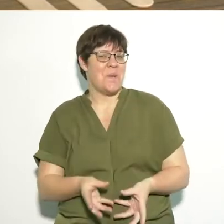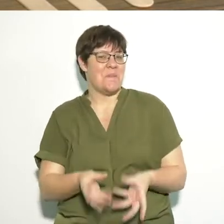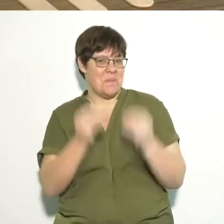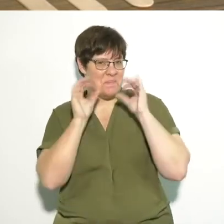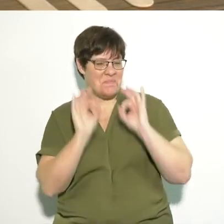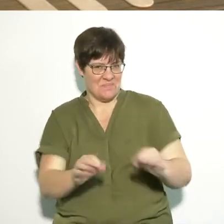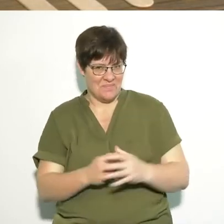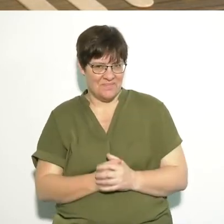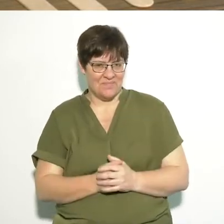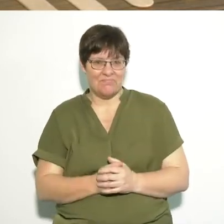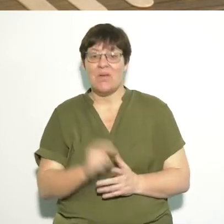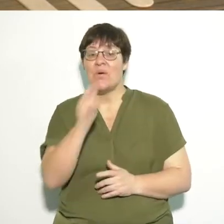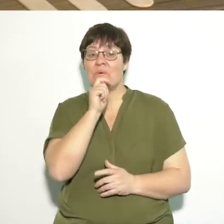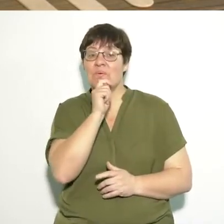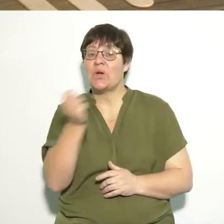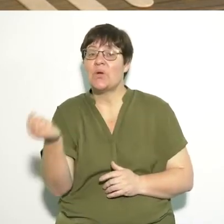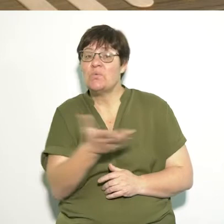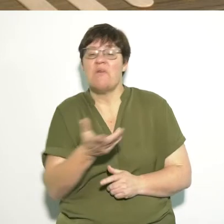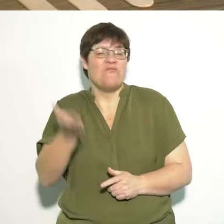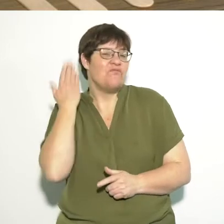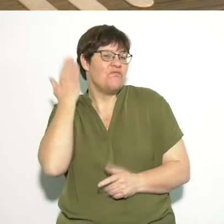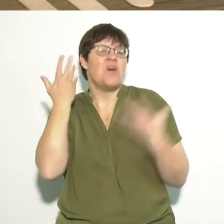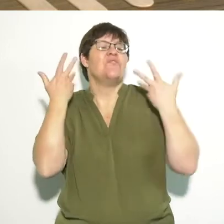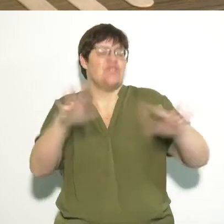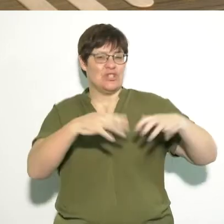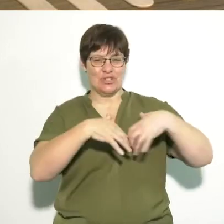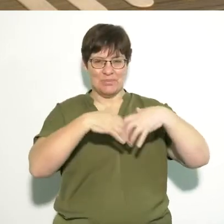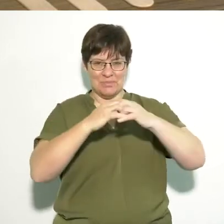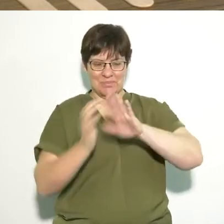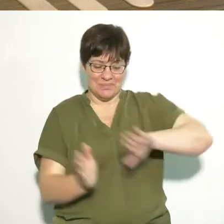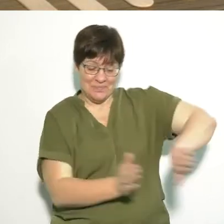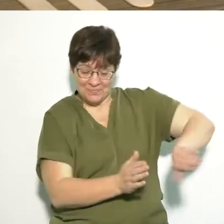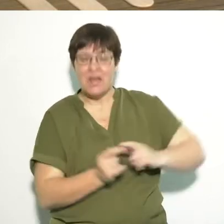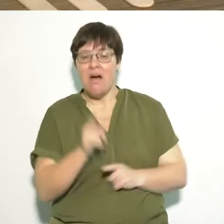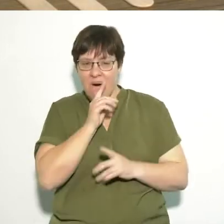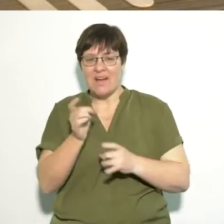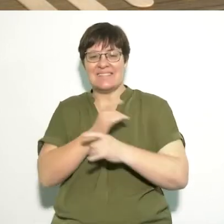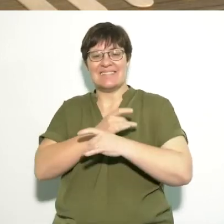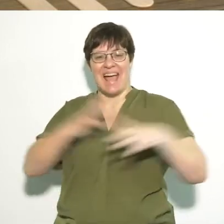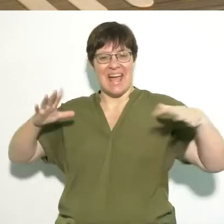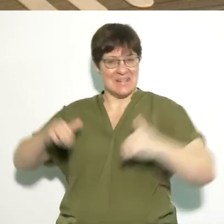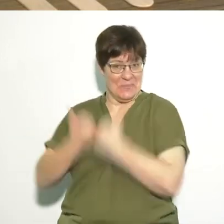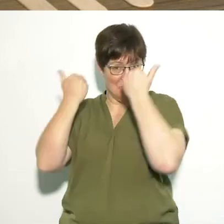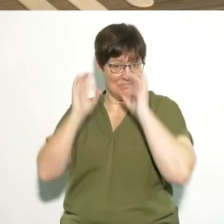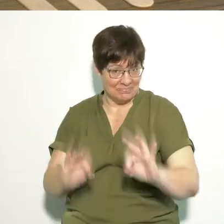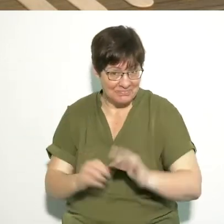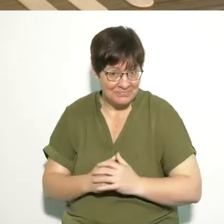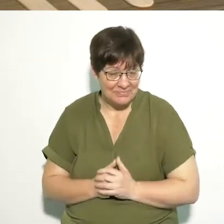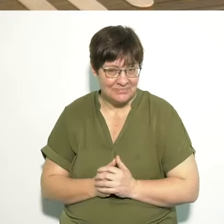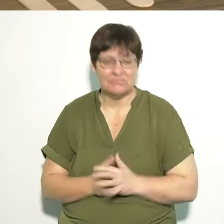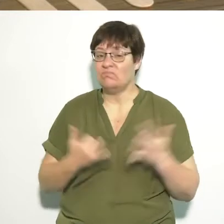gist of it, and I'm going to use the cube that we already have so that we can start a bit of our